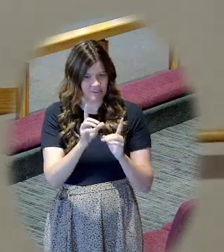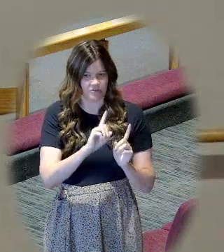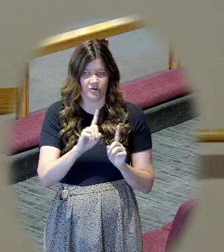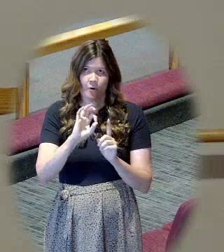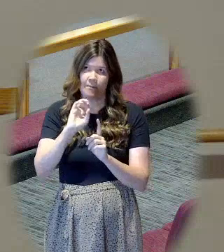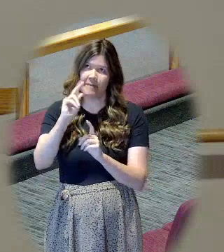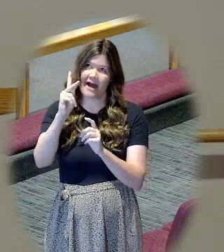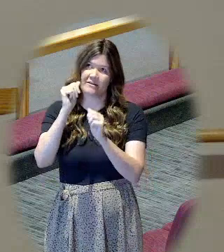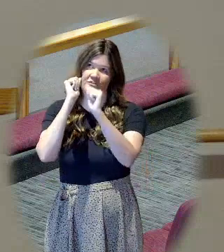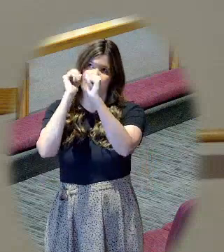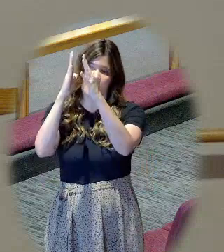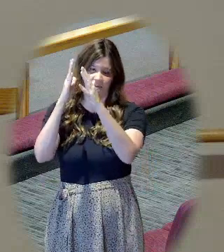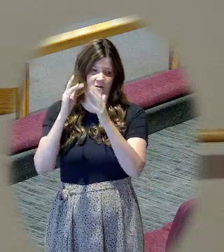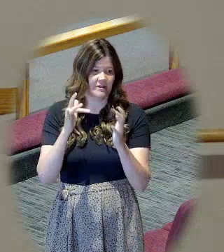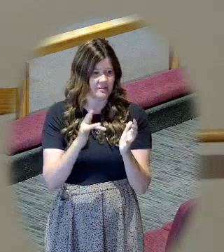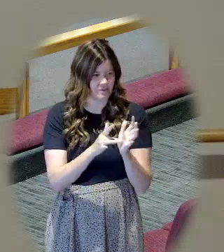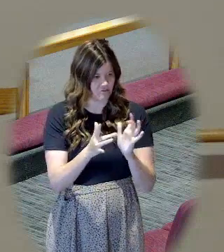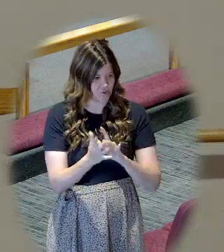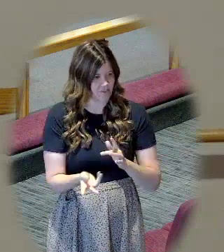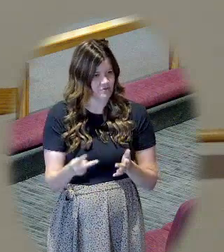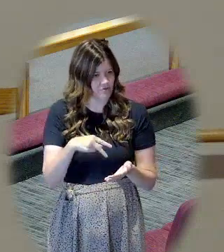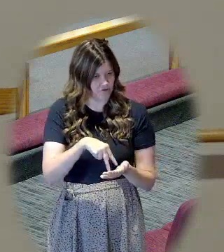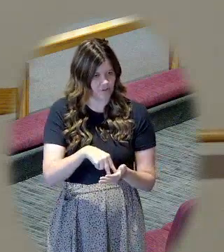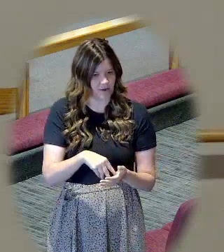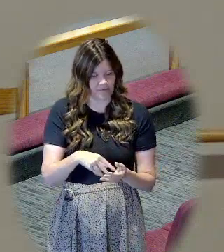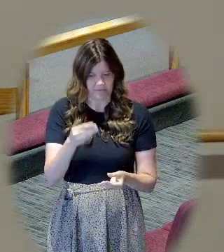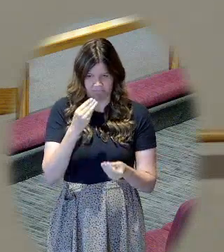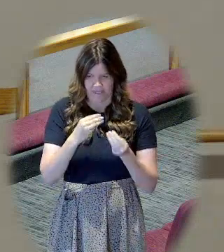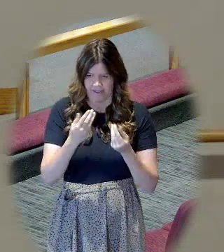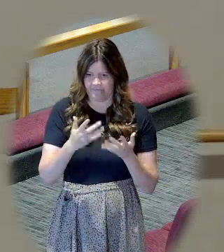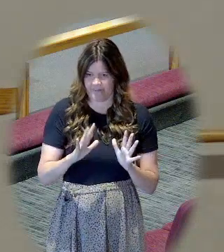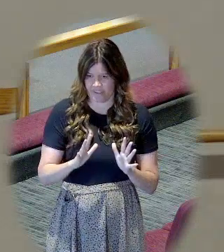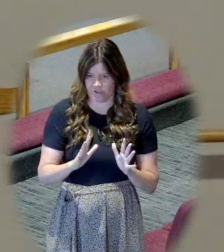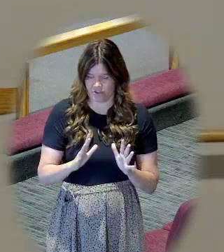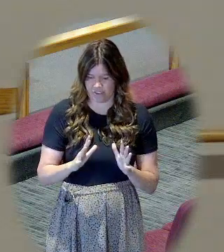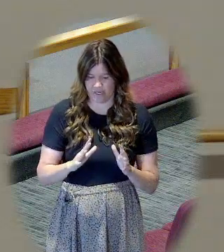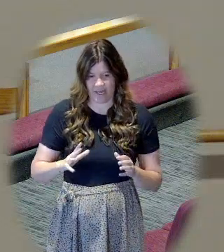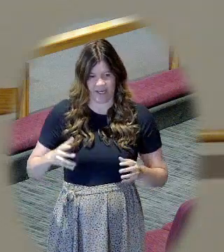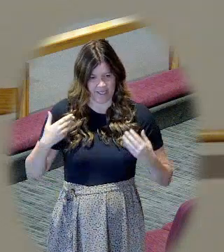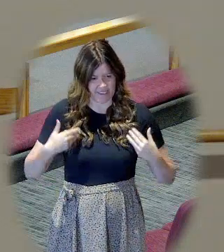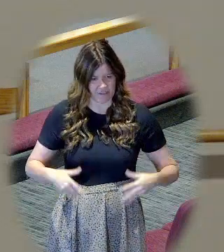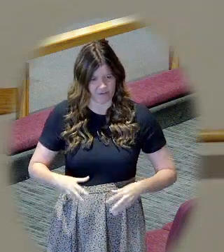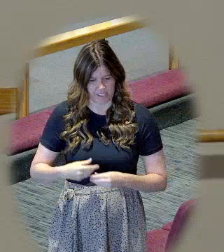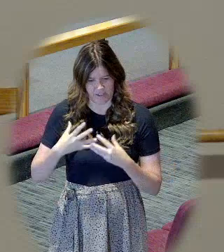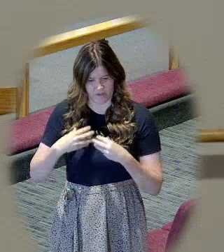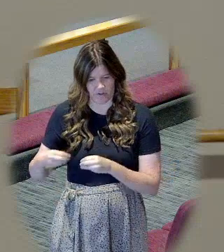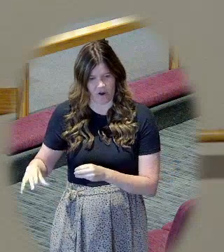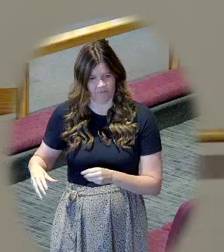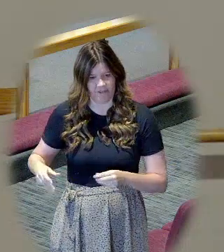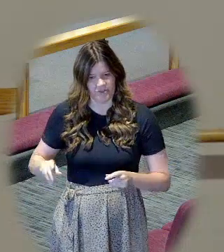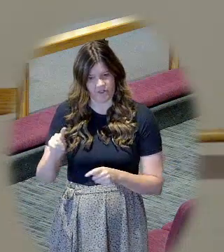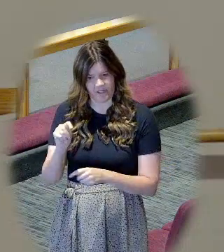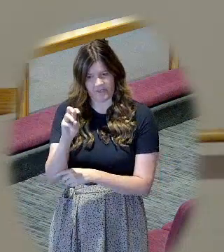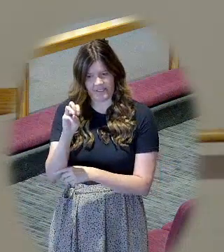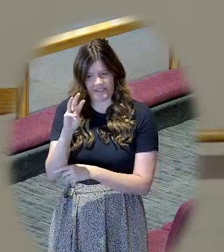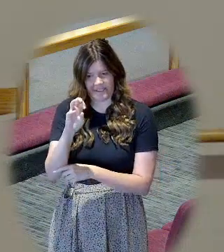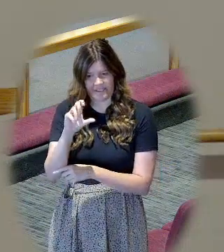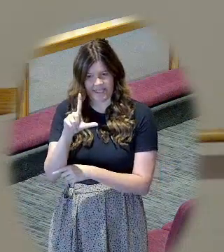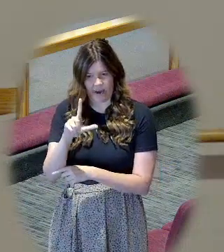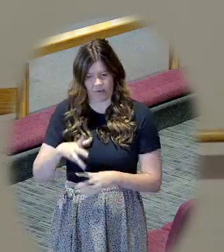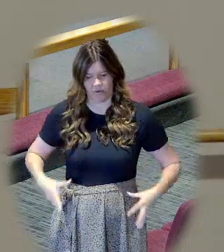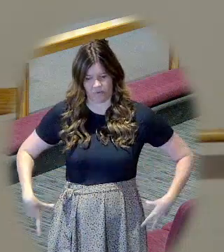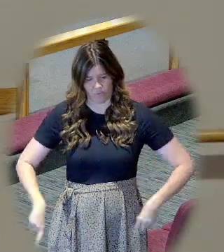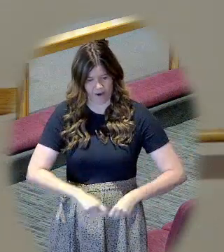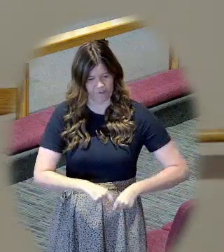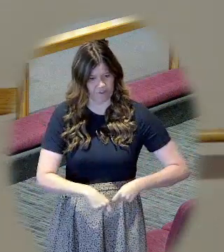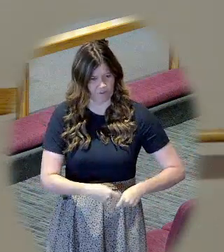So he got up after that meal, took off his outer clothing, wrapped a towel around his waist, poured